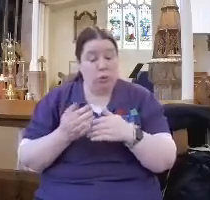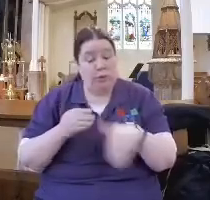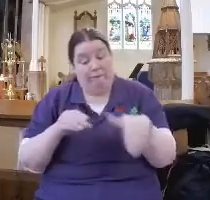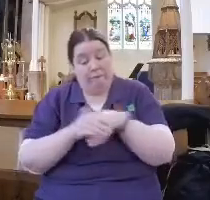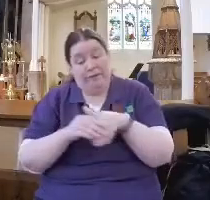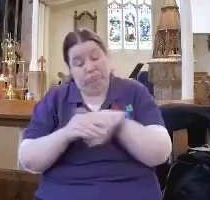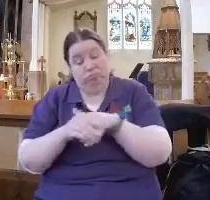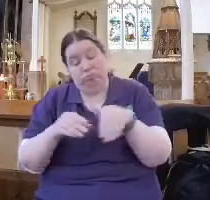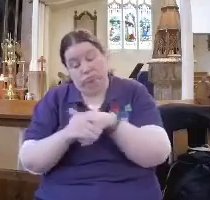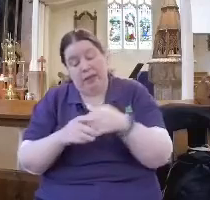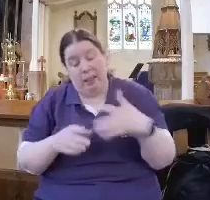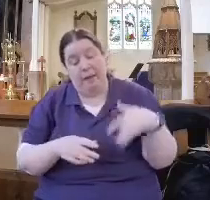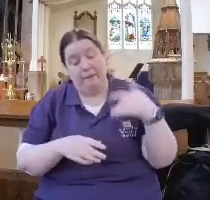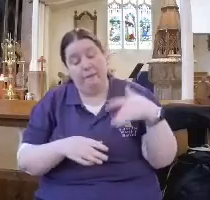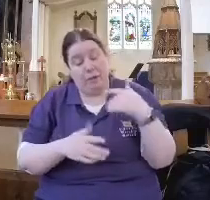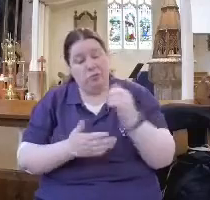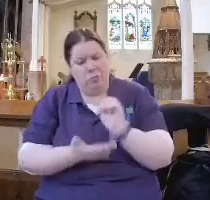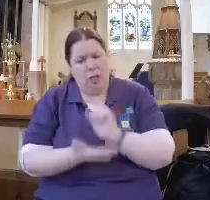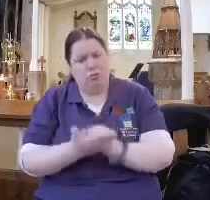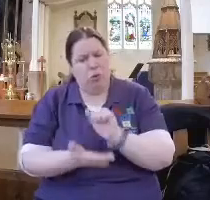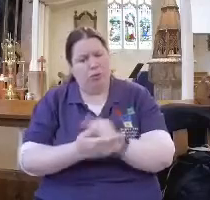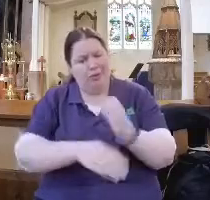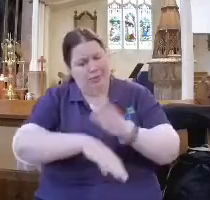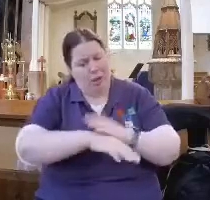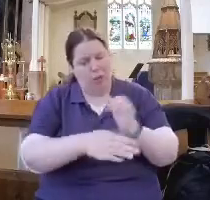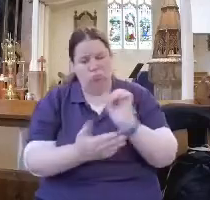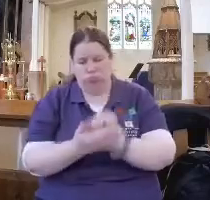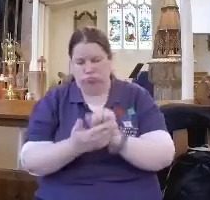time and place to do them.